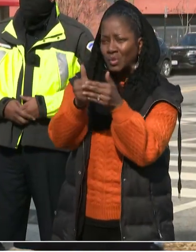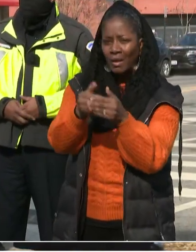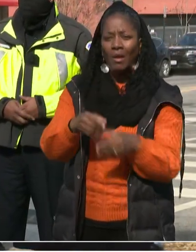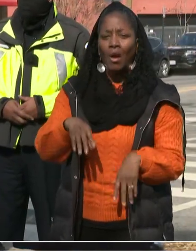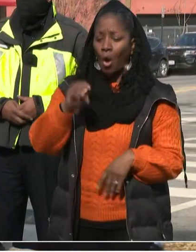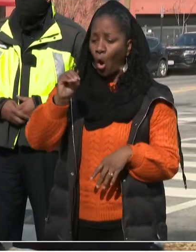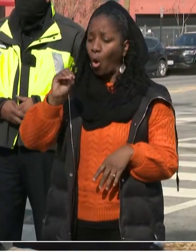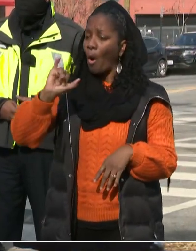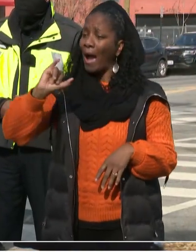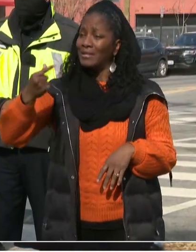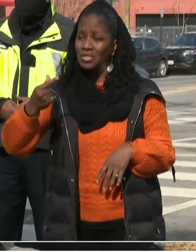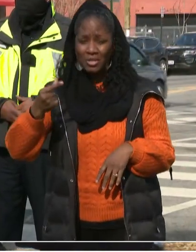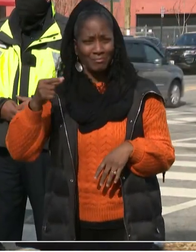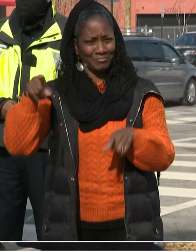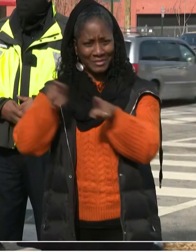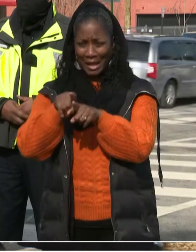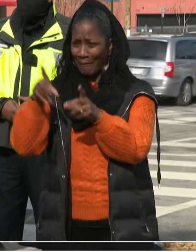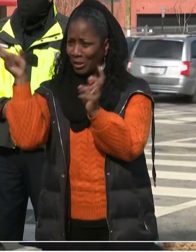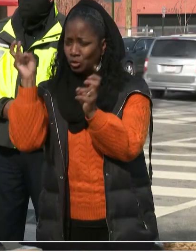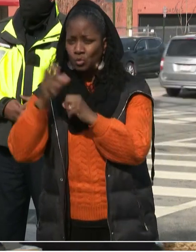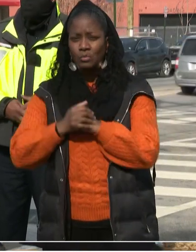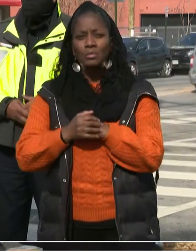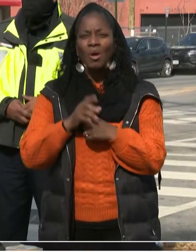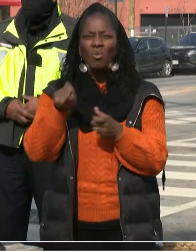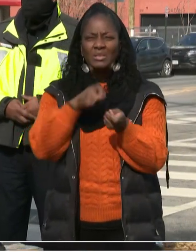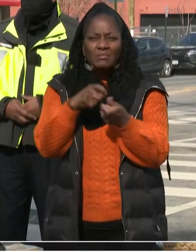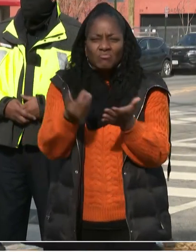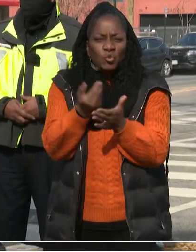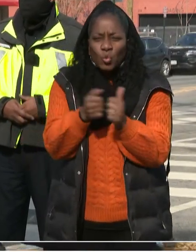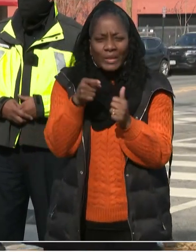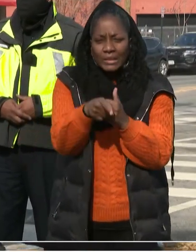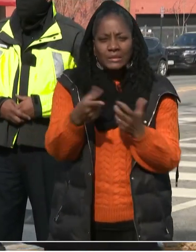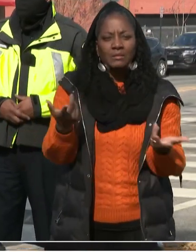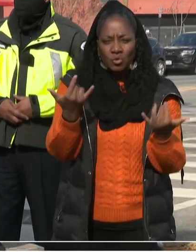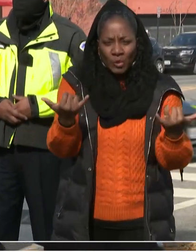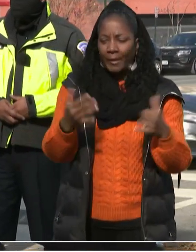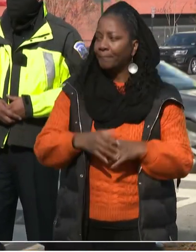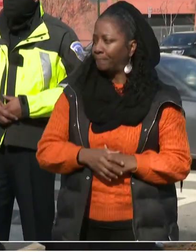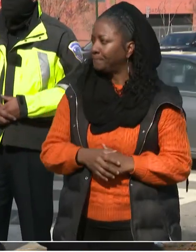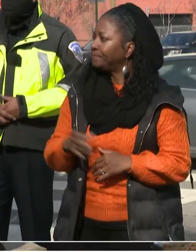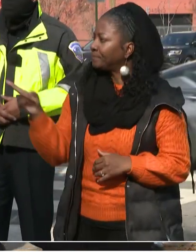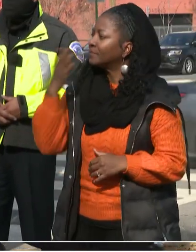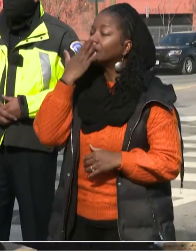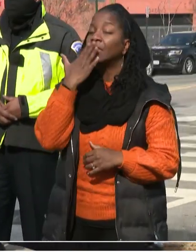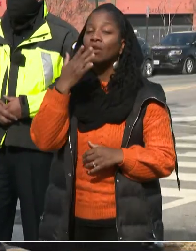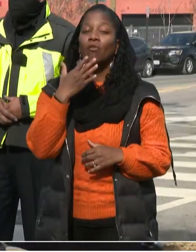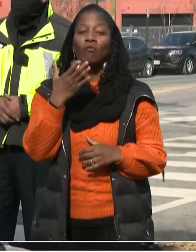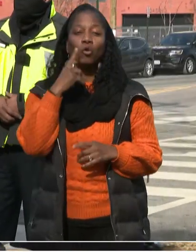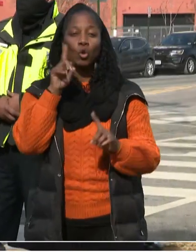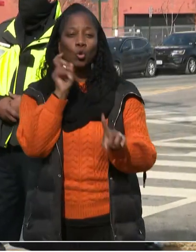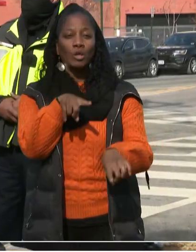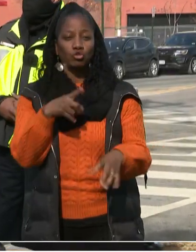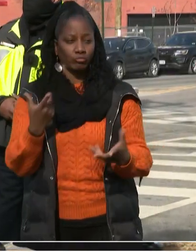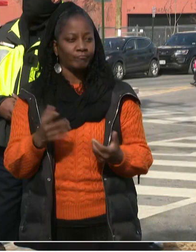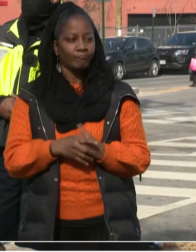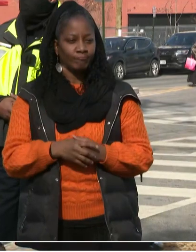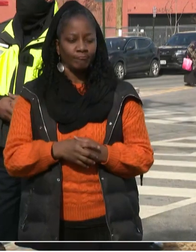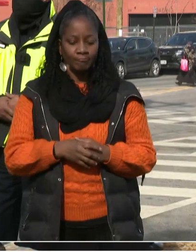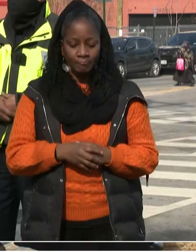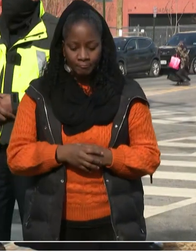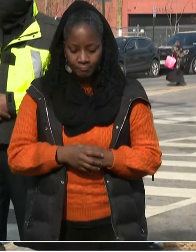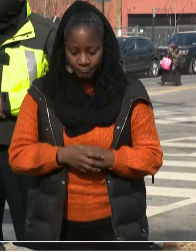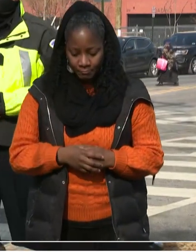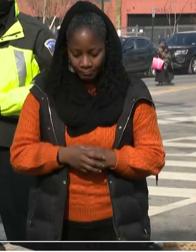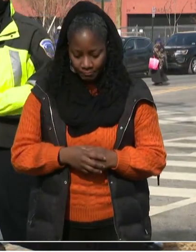has one addressing the same issue. So what exactly is new here today? A couple of things. Thank you for your question, Stephanie. So for